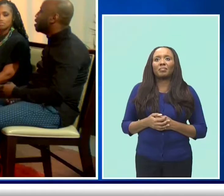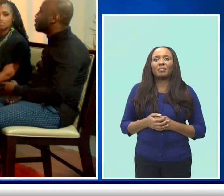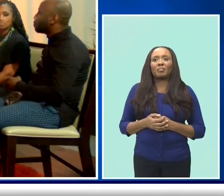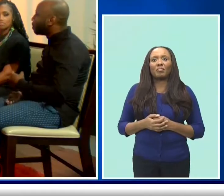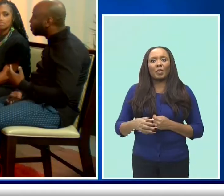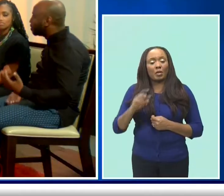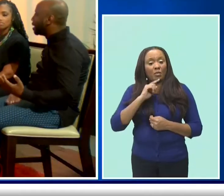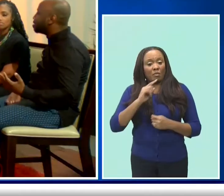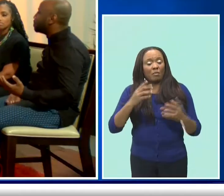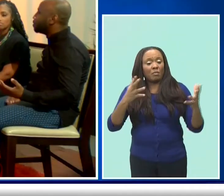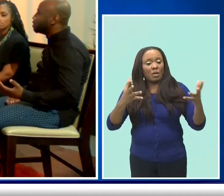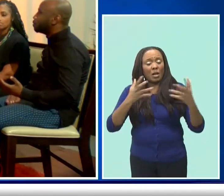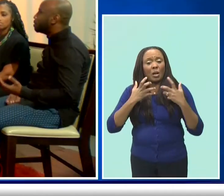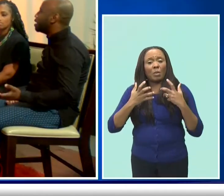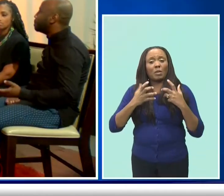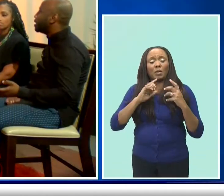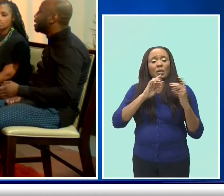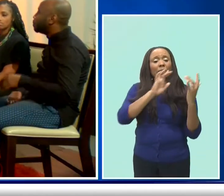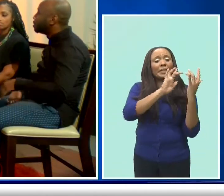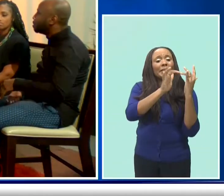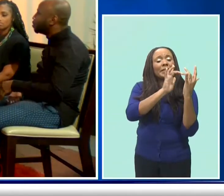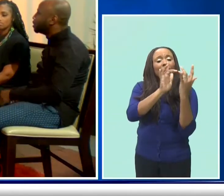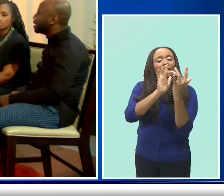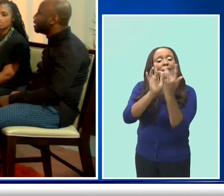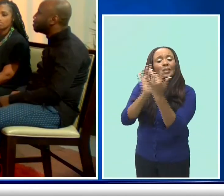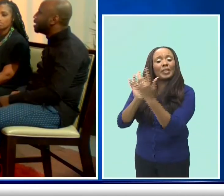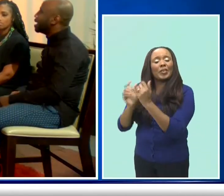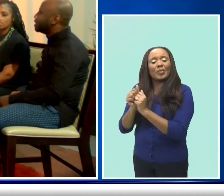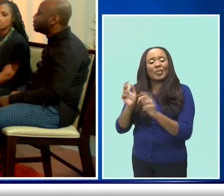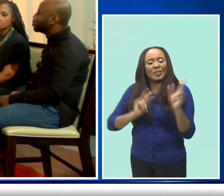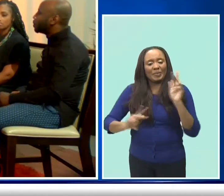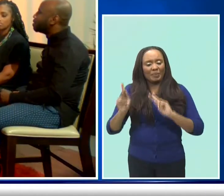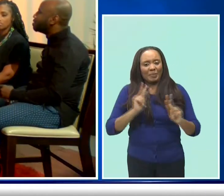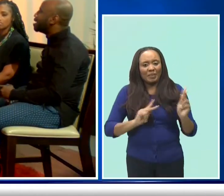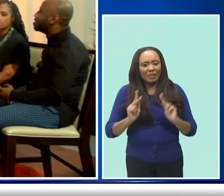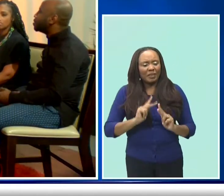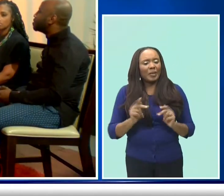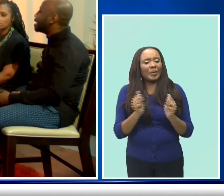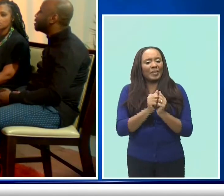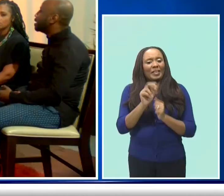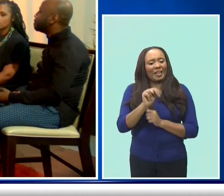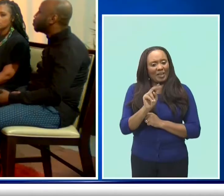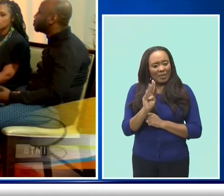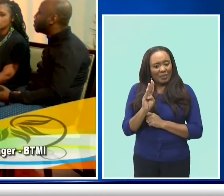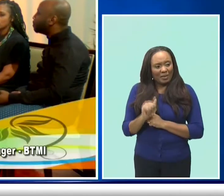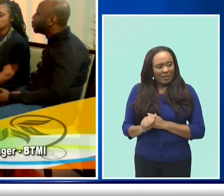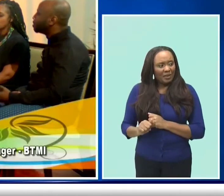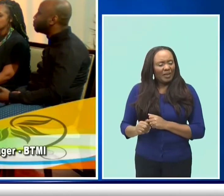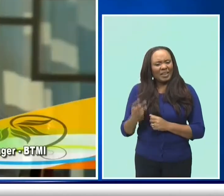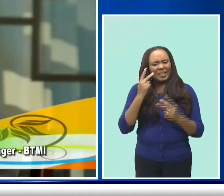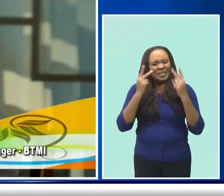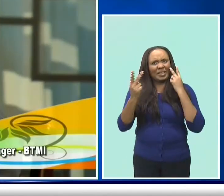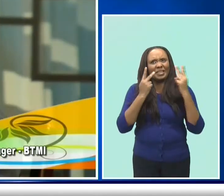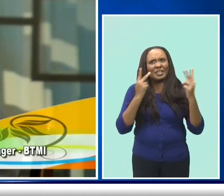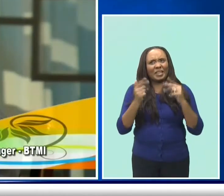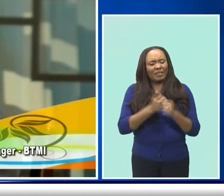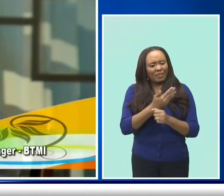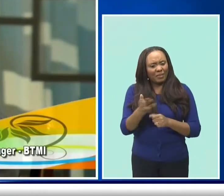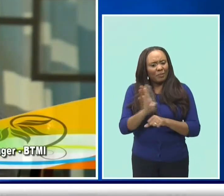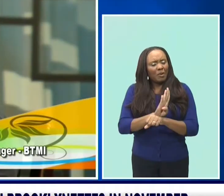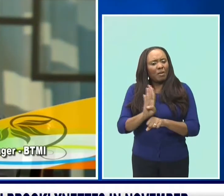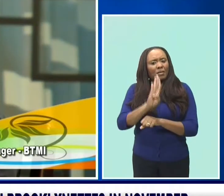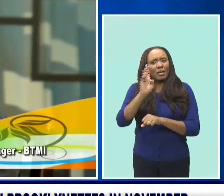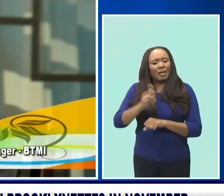points across the experience with the NBA, with the Brooklyn Nets, and ensuring that they understand the diverse components that Barbados has to